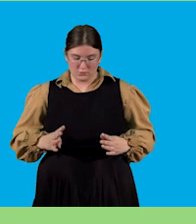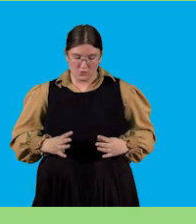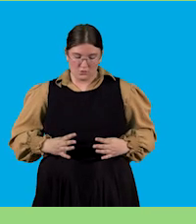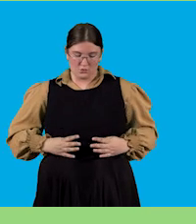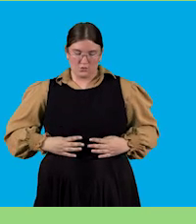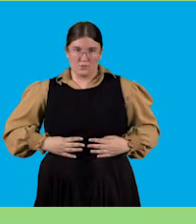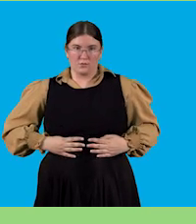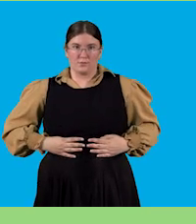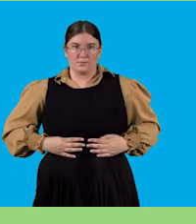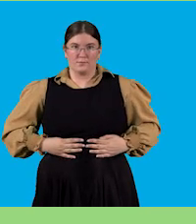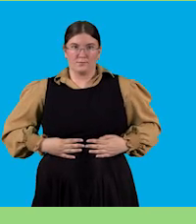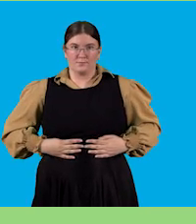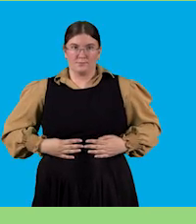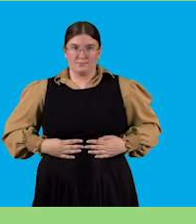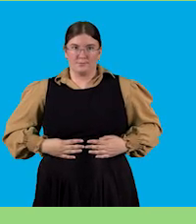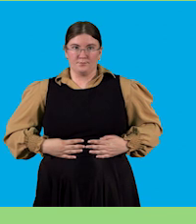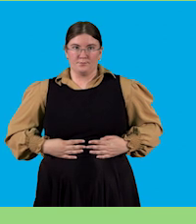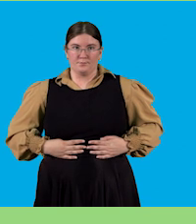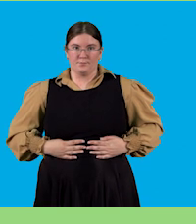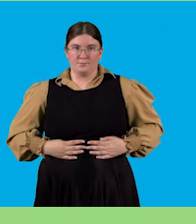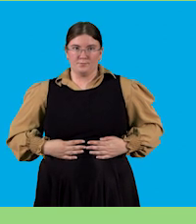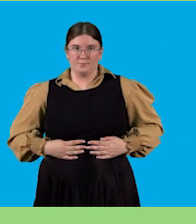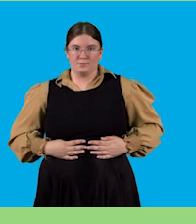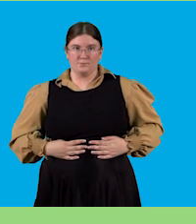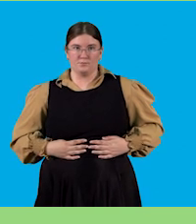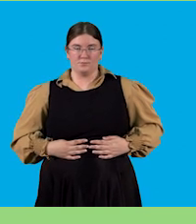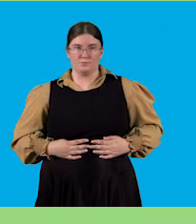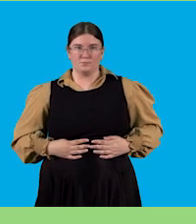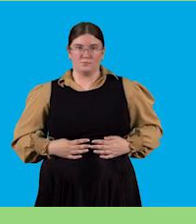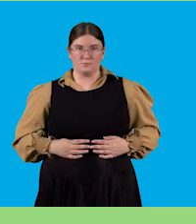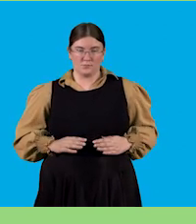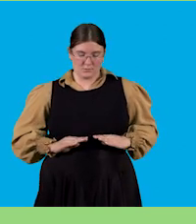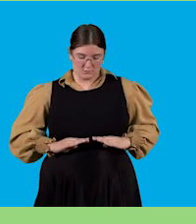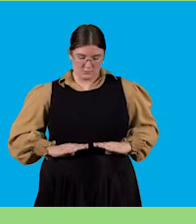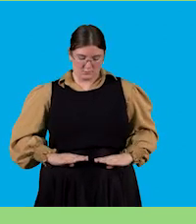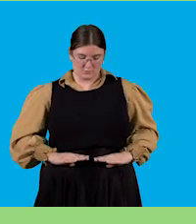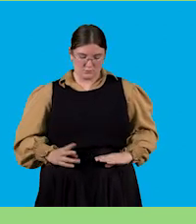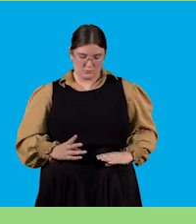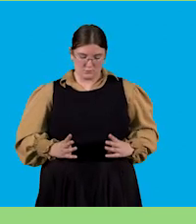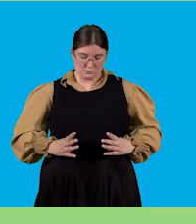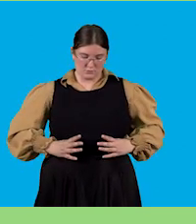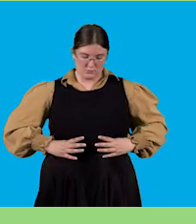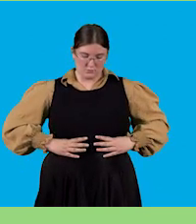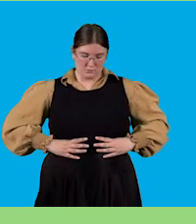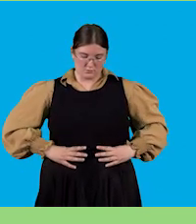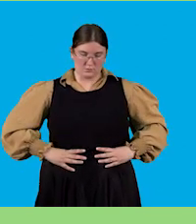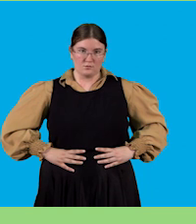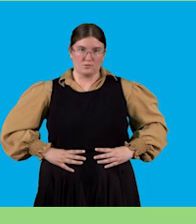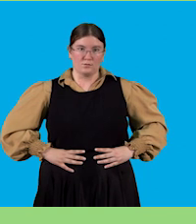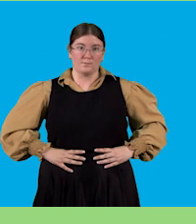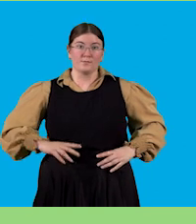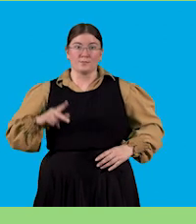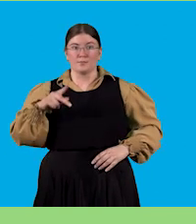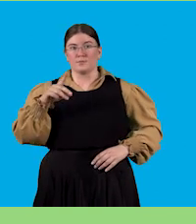cage contracts, meaning it will become smaller. It moves downwards and inwards.